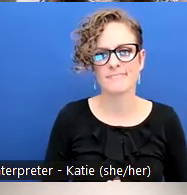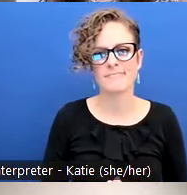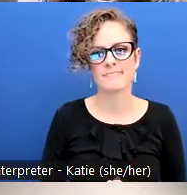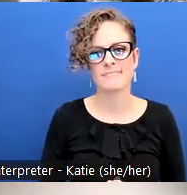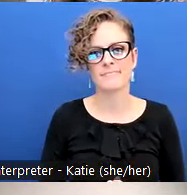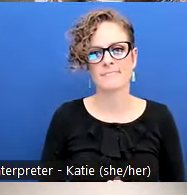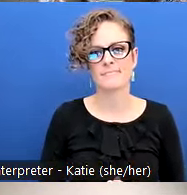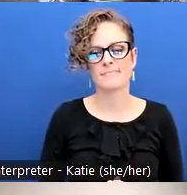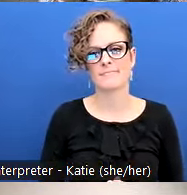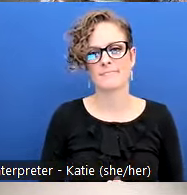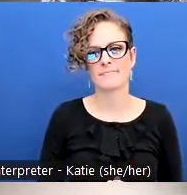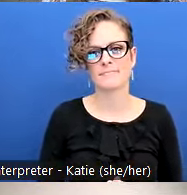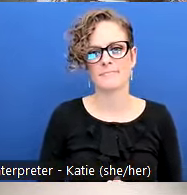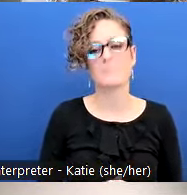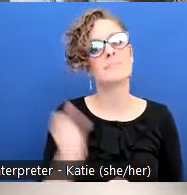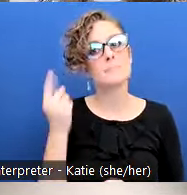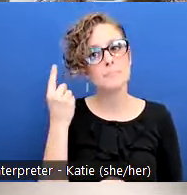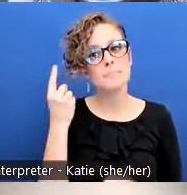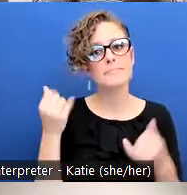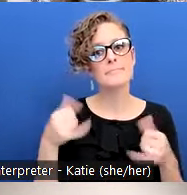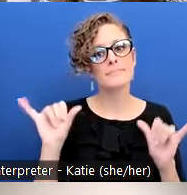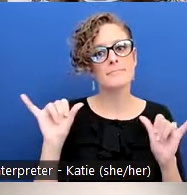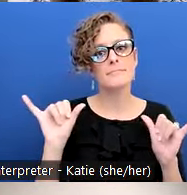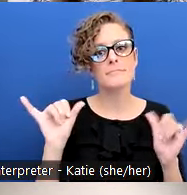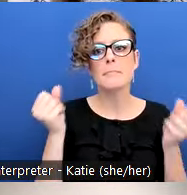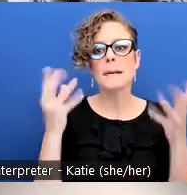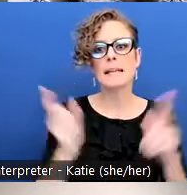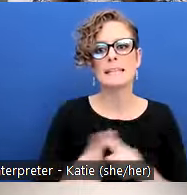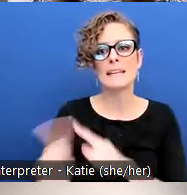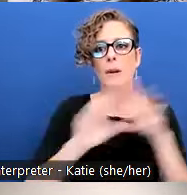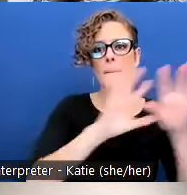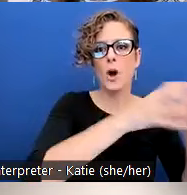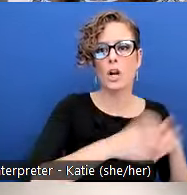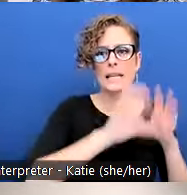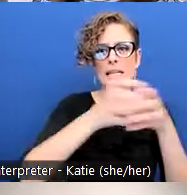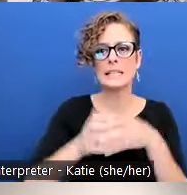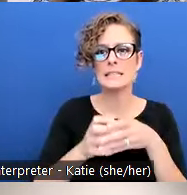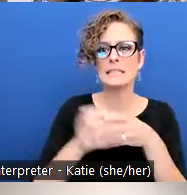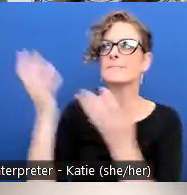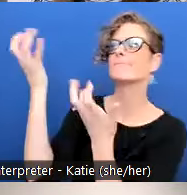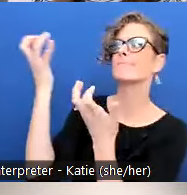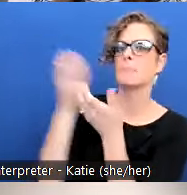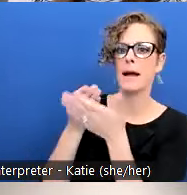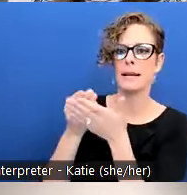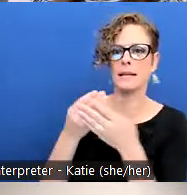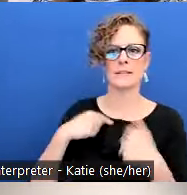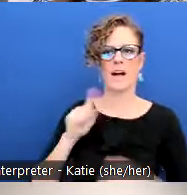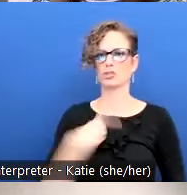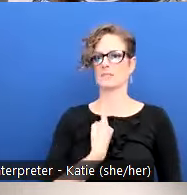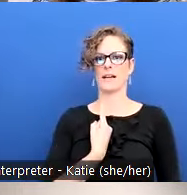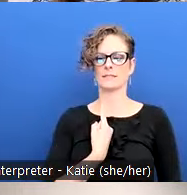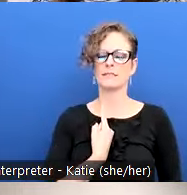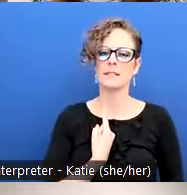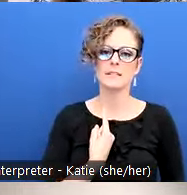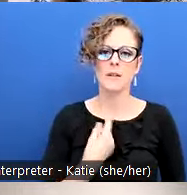billions of dollars, there are a lot of different parties that are advocating for that money and a lot of demand for that money. So there were times